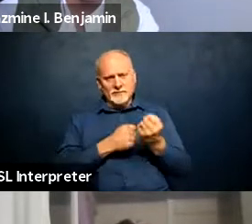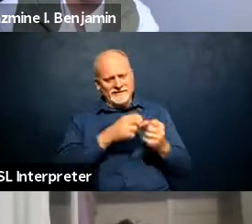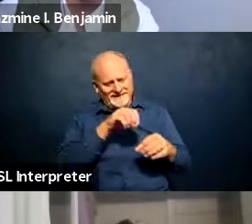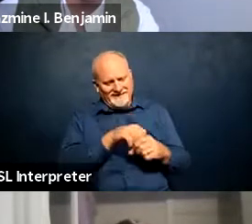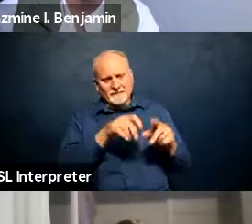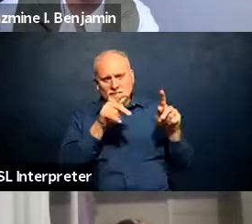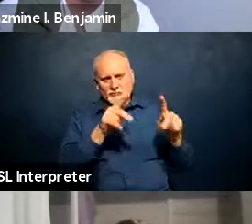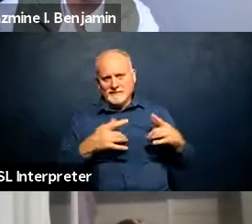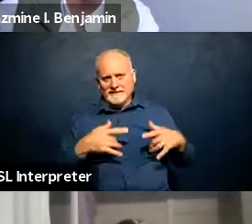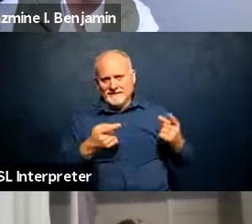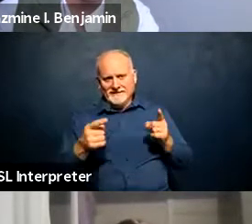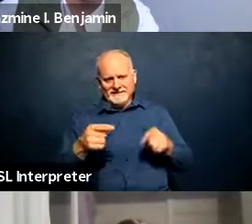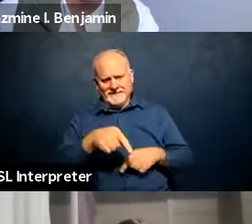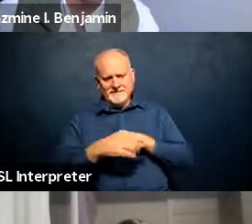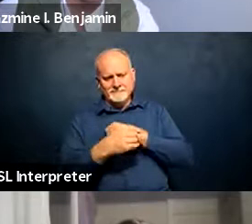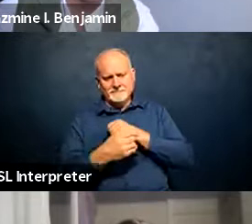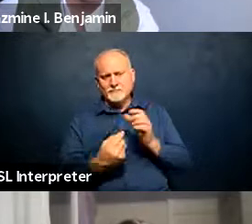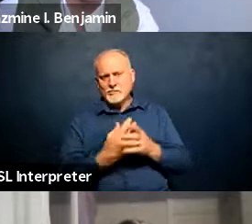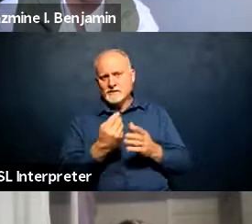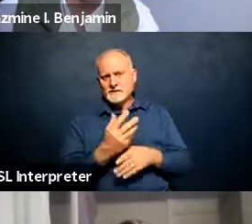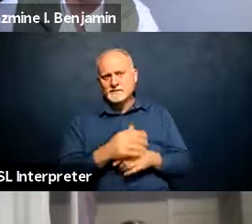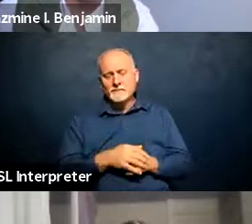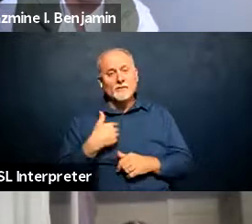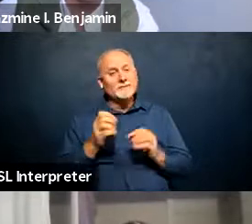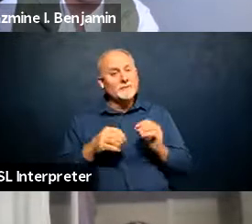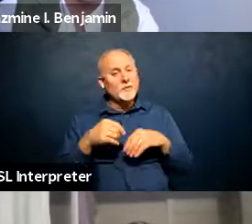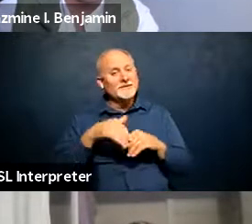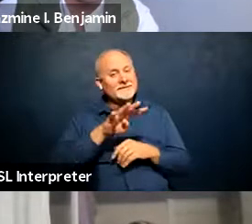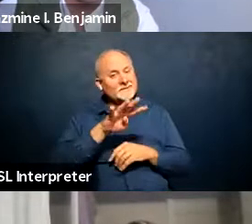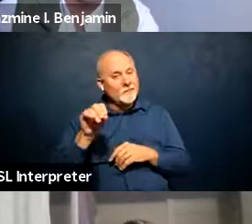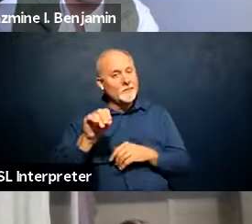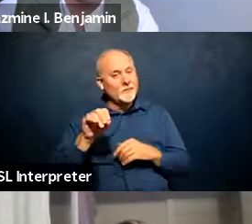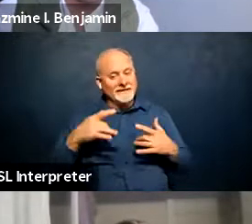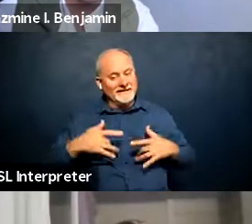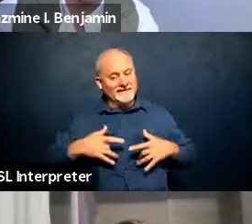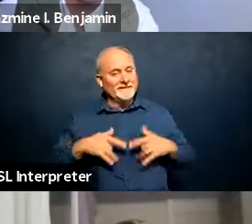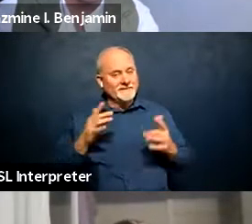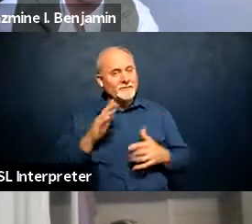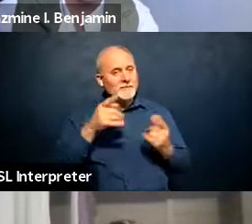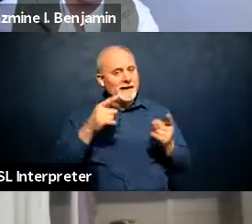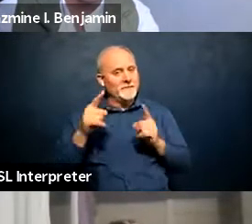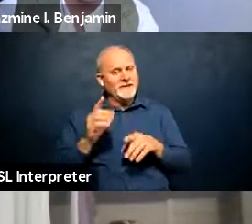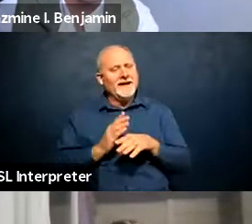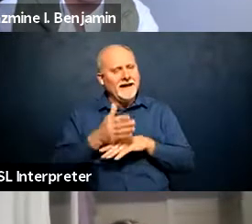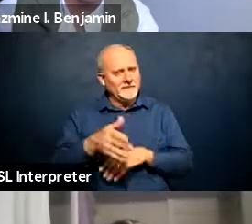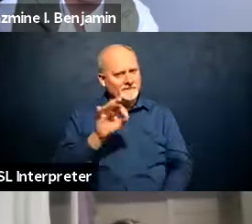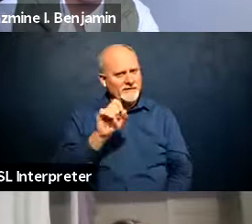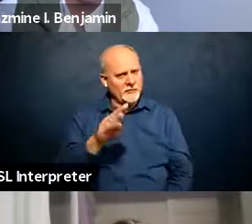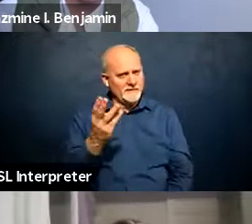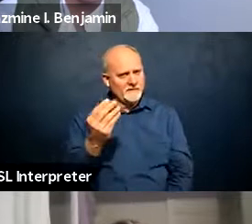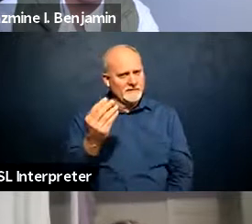events this spring. In fact, we have over 40 in-person events scheduled to take place after February